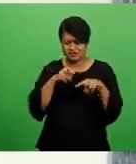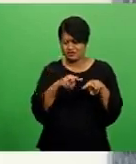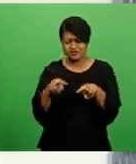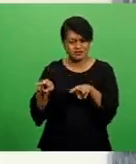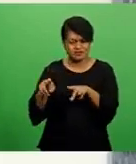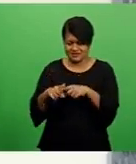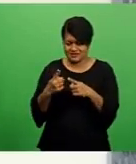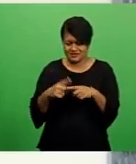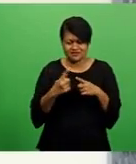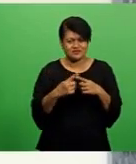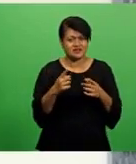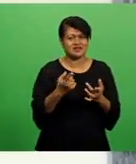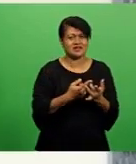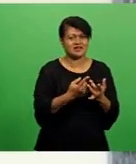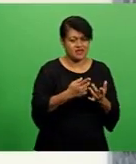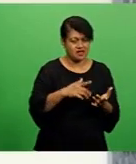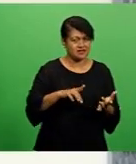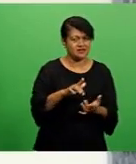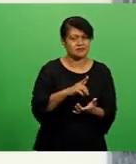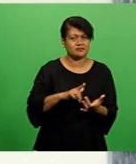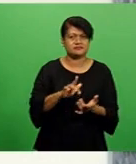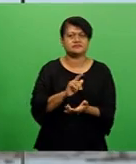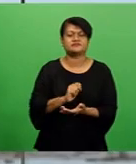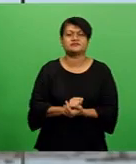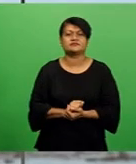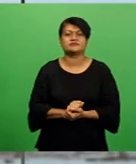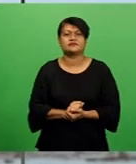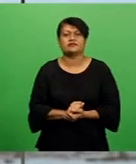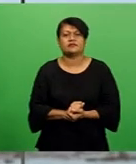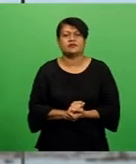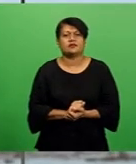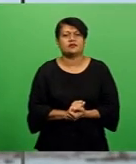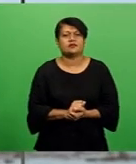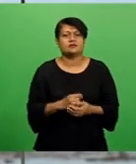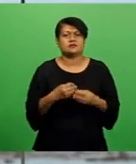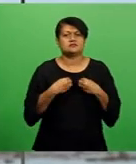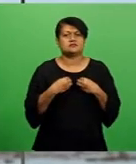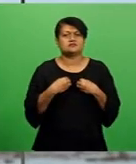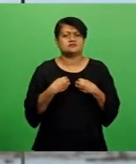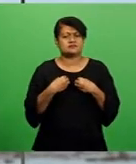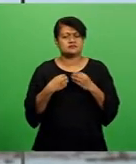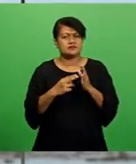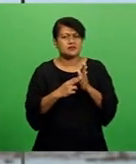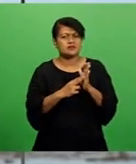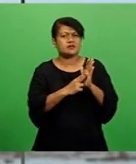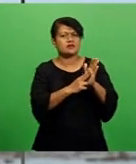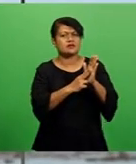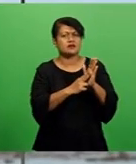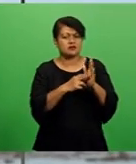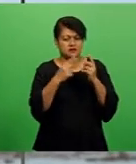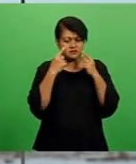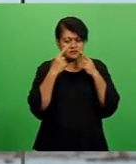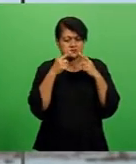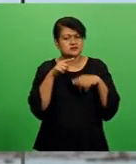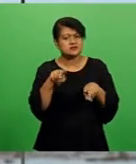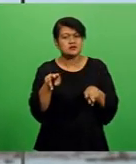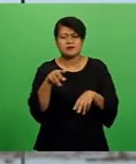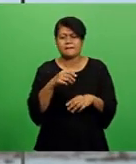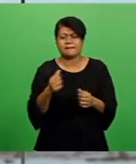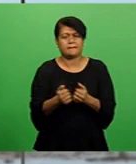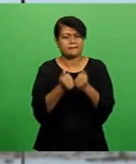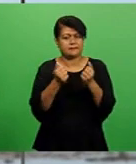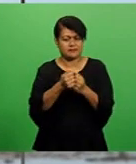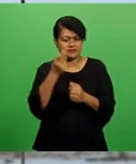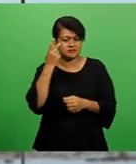estate sector. Kritika Kumar, FBC News. Businesses in Nandi are seeing many parents using vouchers to